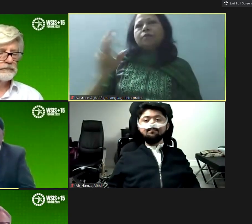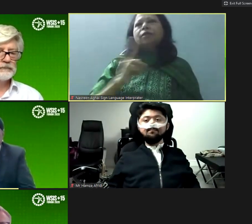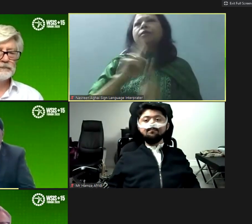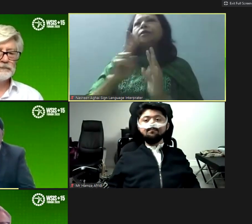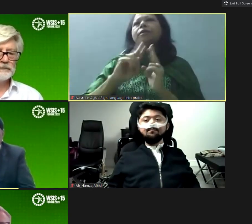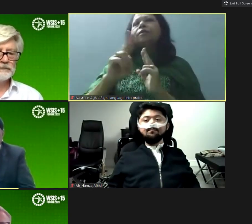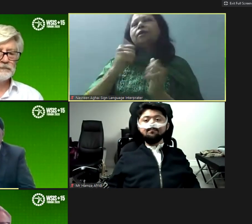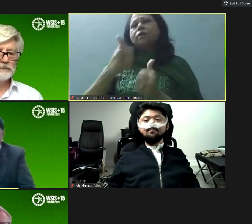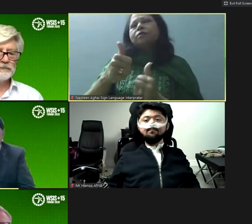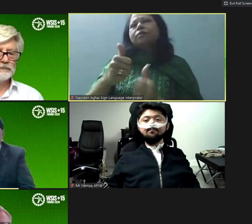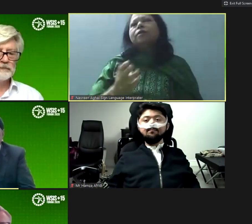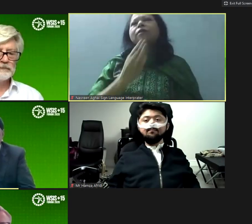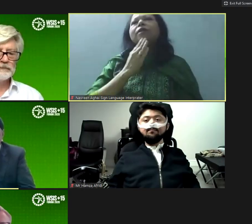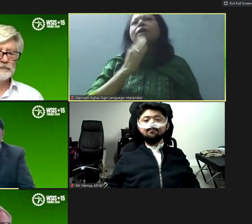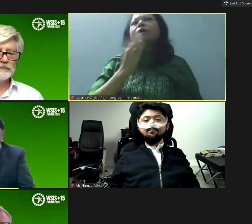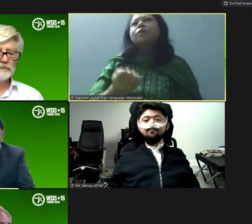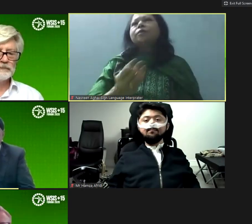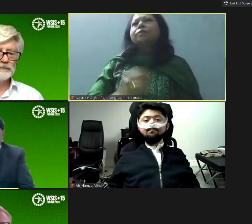ahead. Thank you very much.